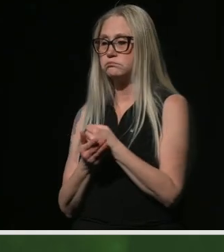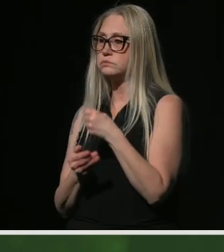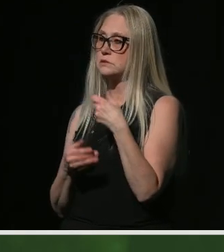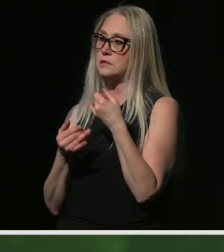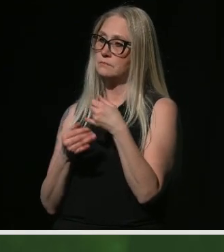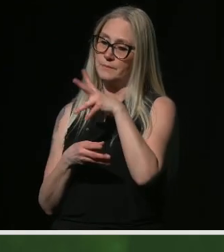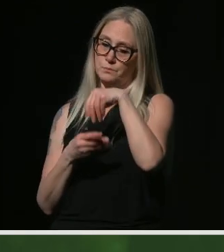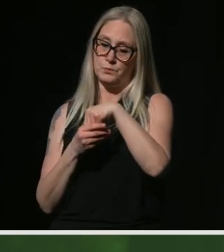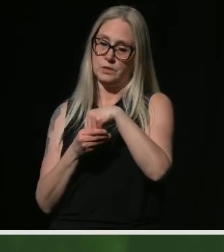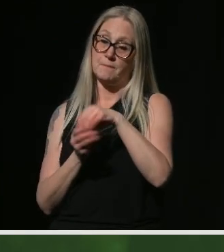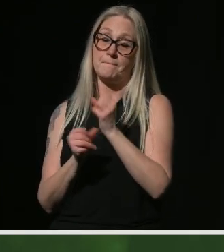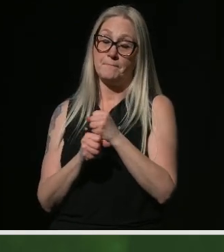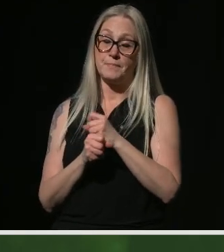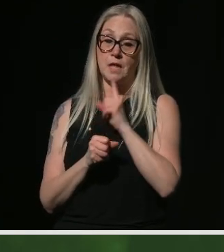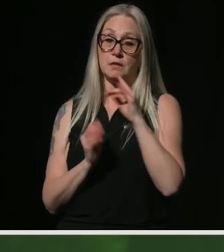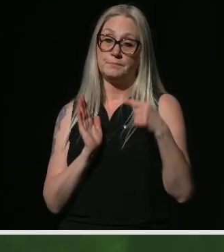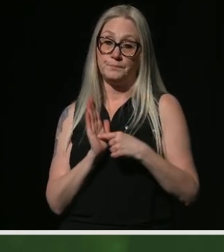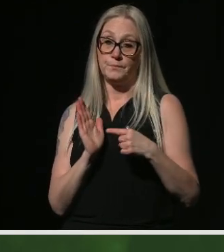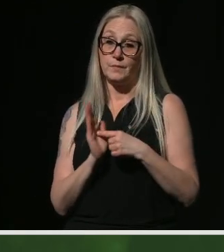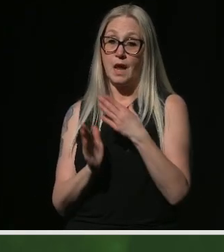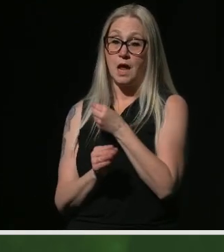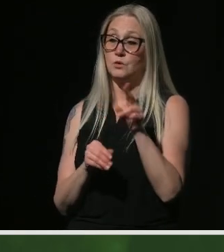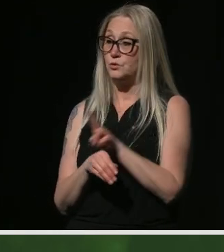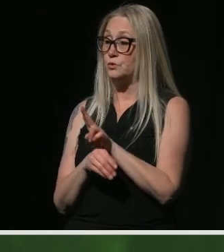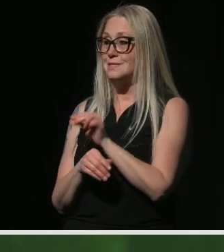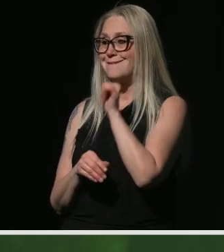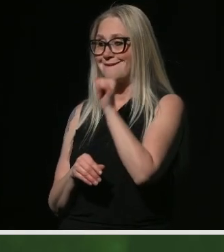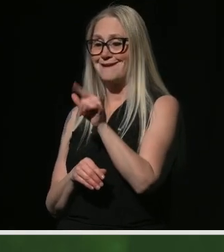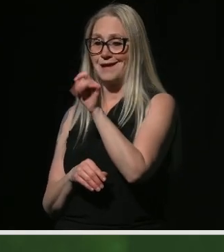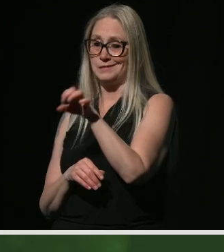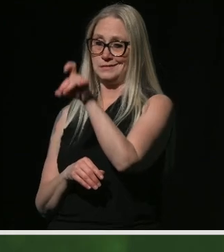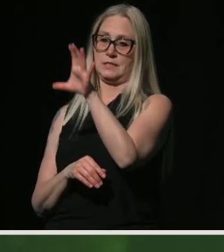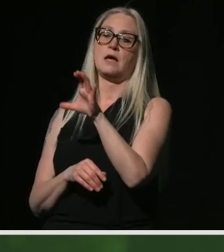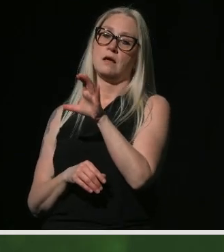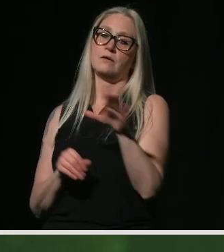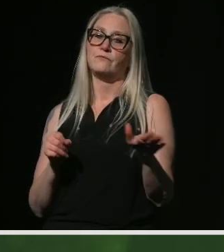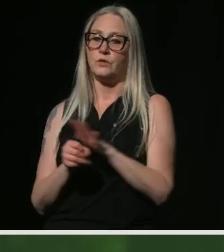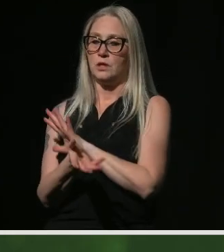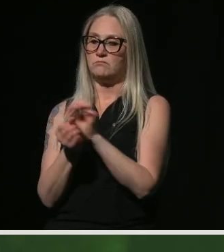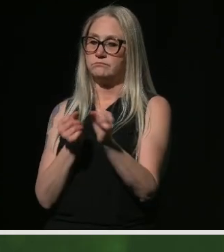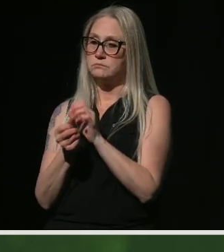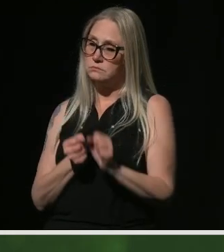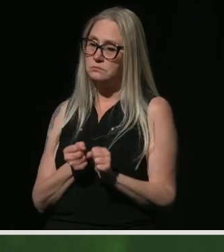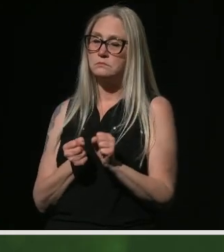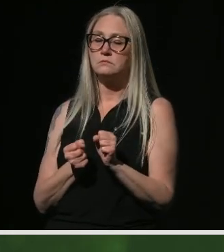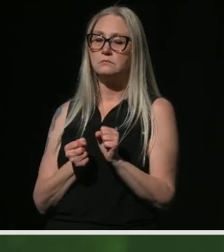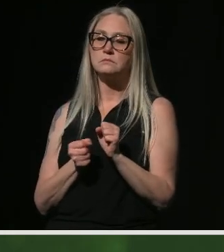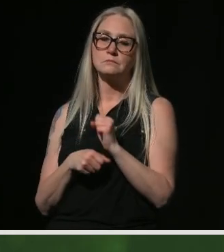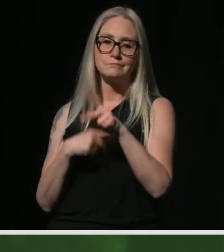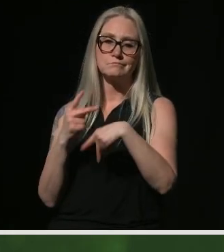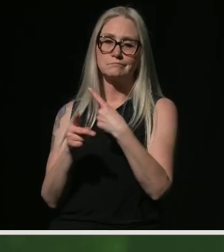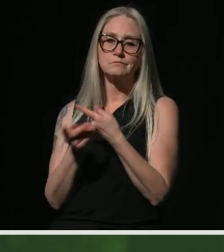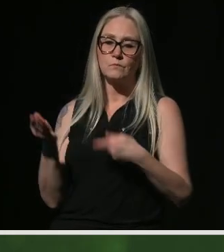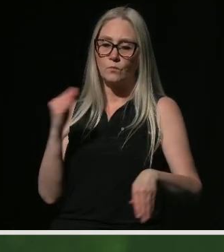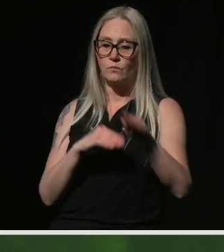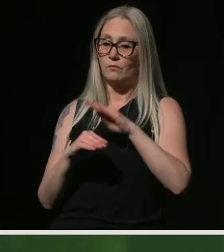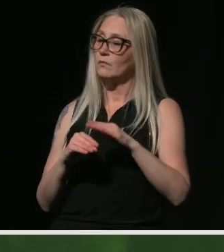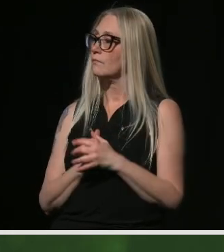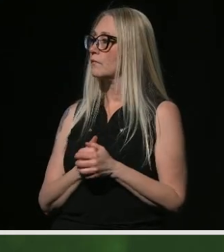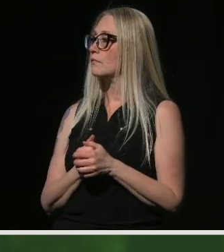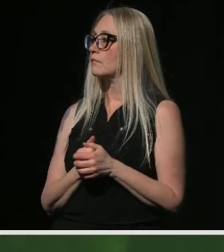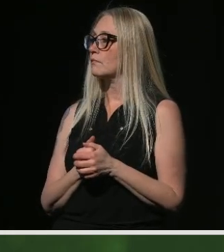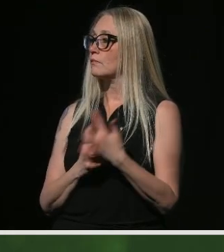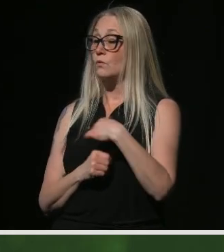affordable. And we've packaged all of this in a non-toxic and fully biodegradable formulation. All of this has resulted in 3 inventions, which